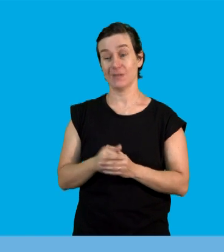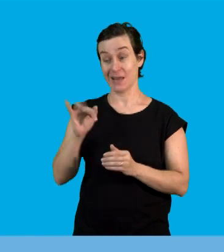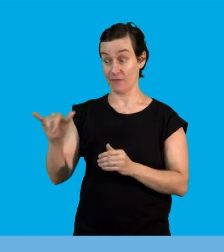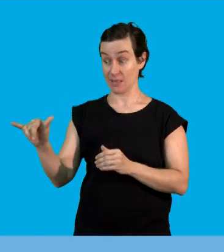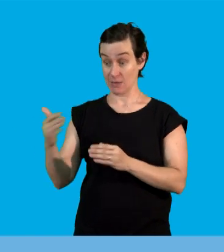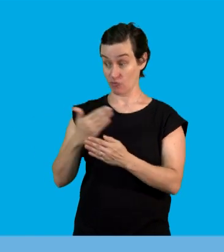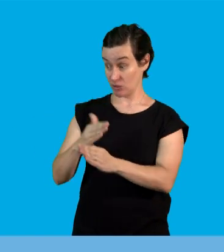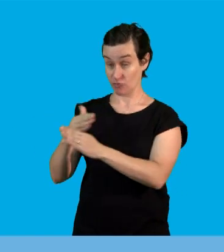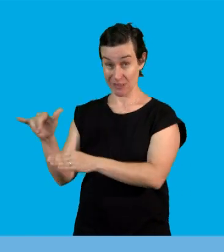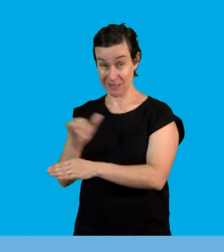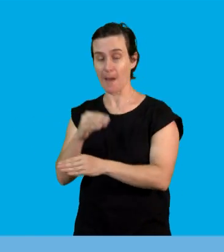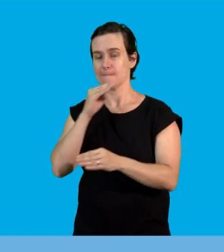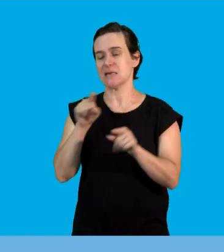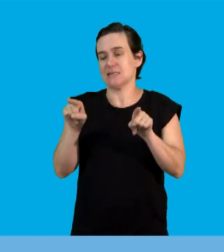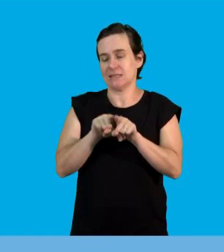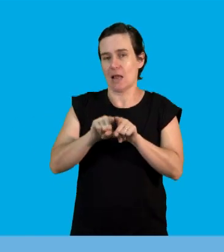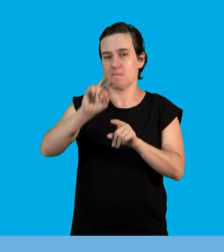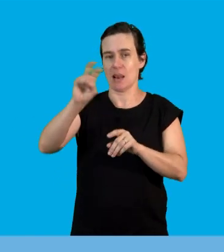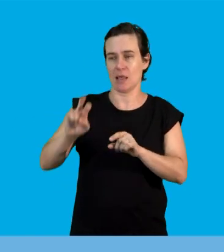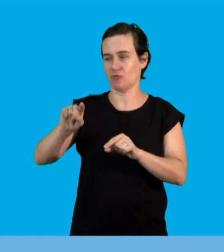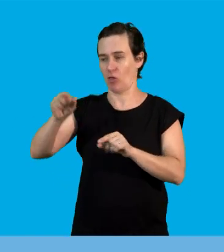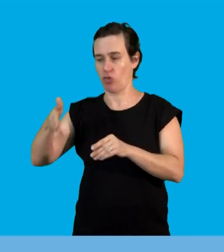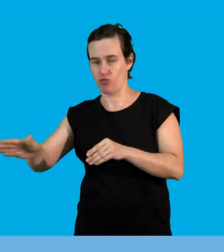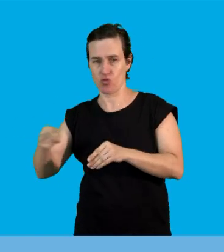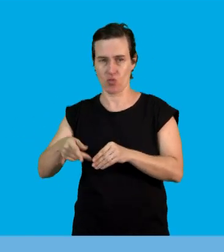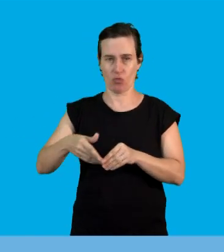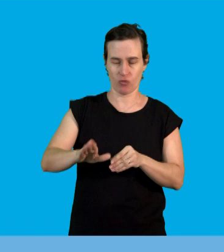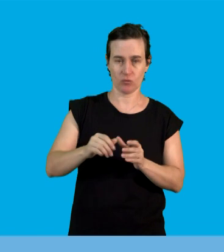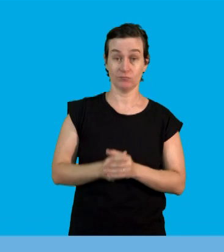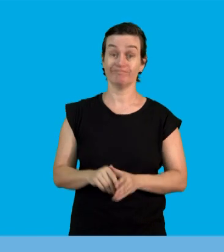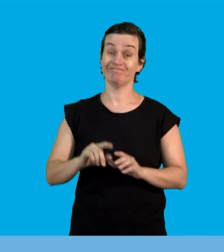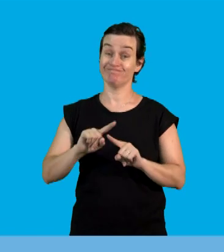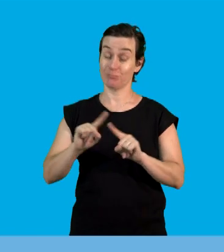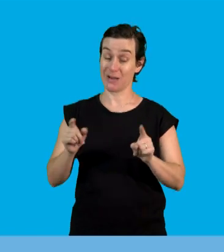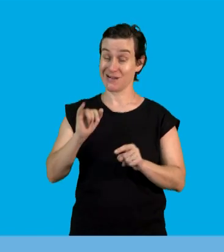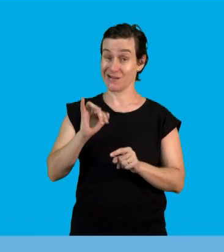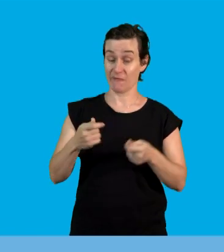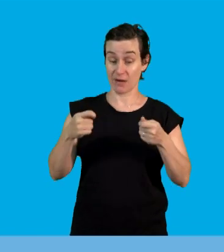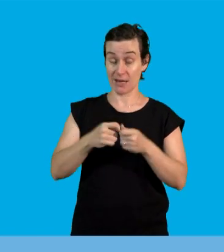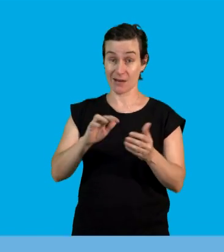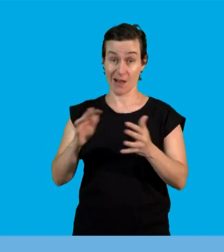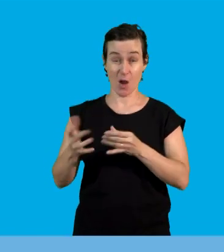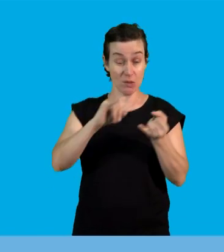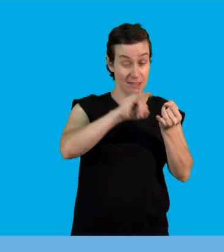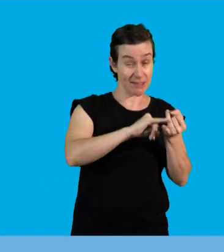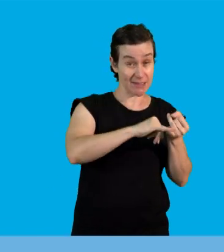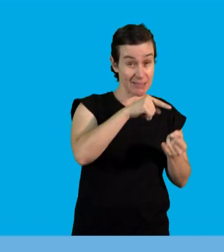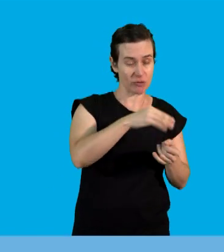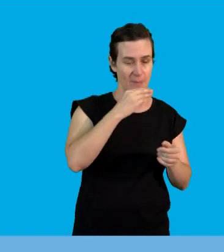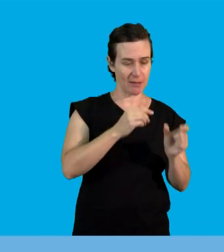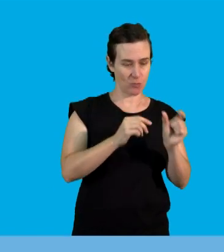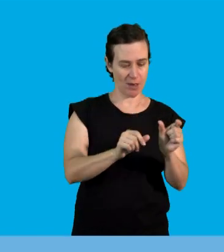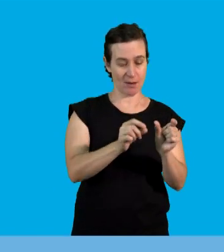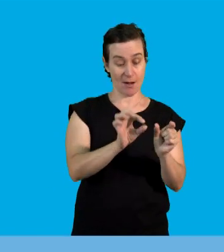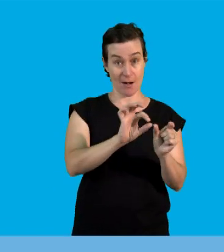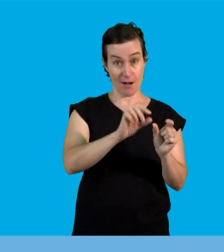them. However, if the two light bulbs were connected in series, they would be connected one after the other. That